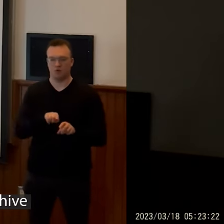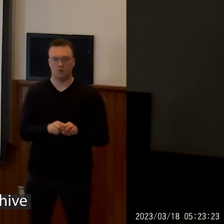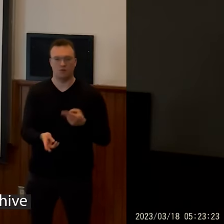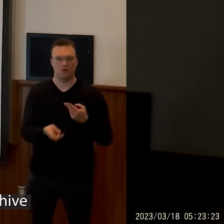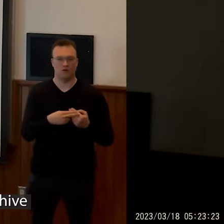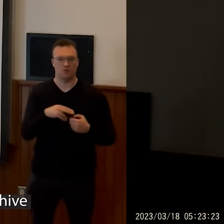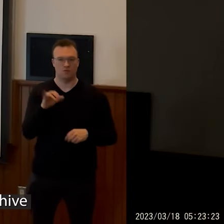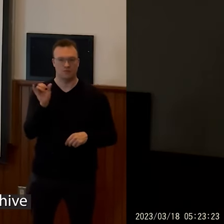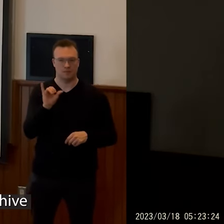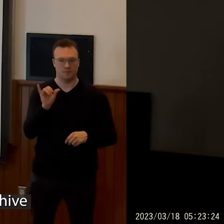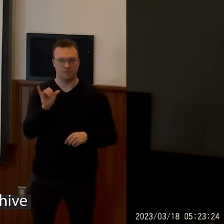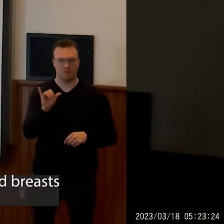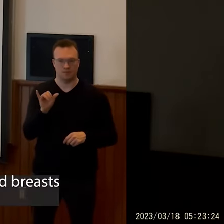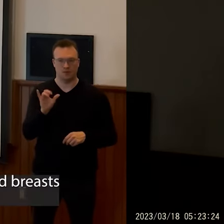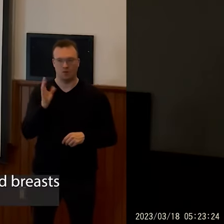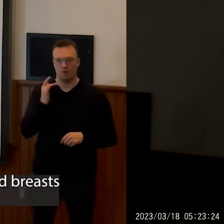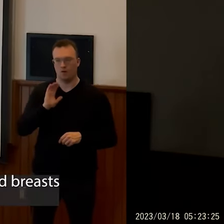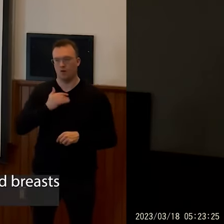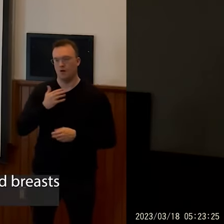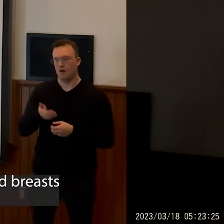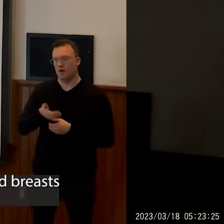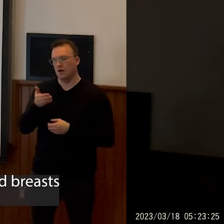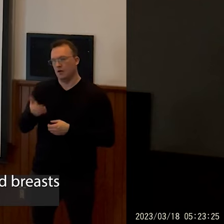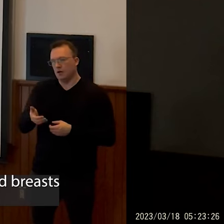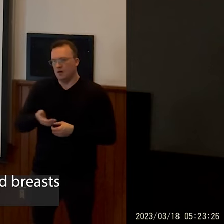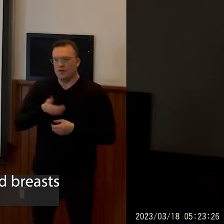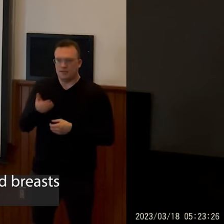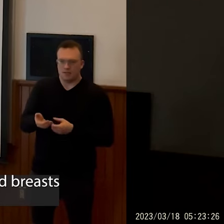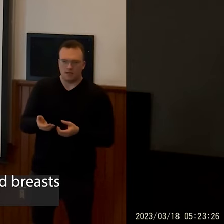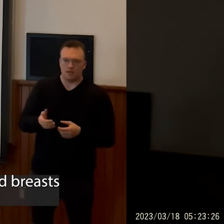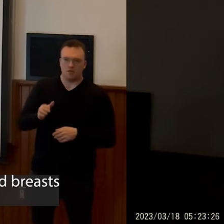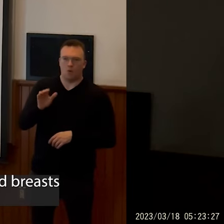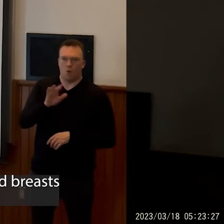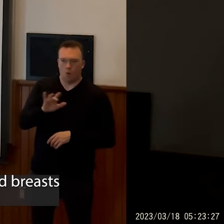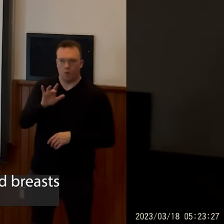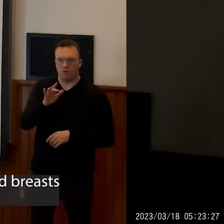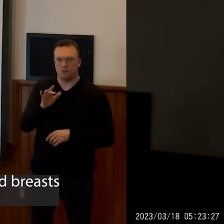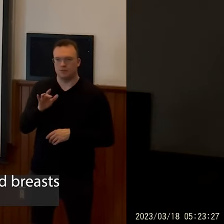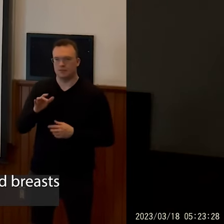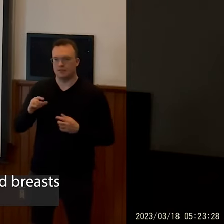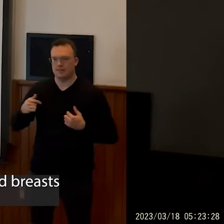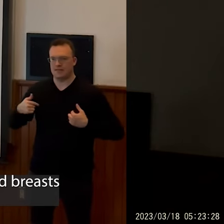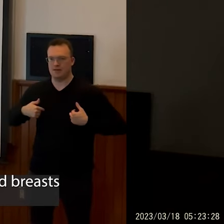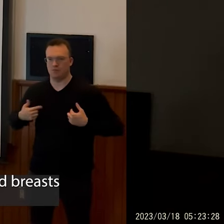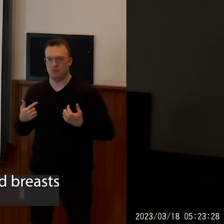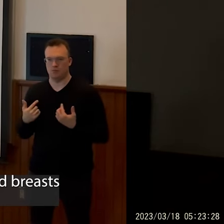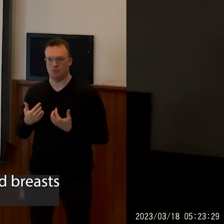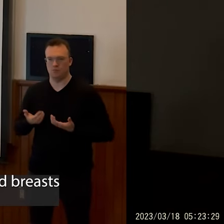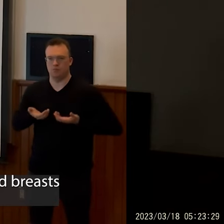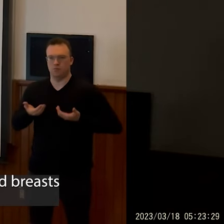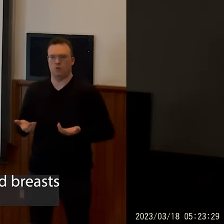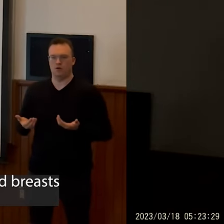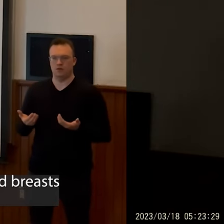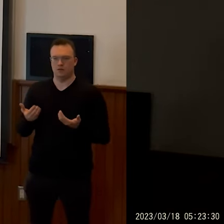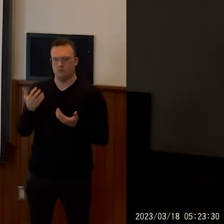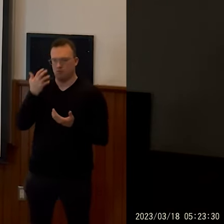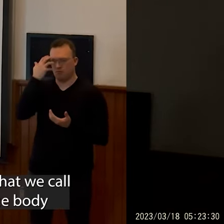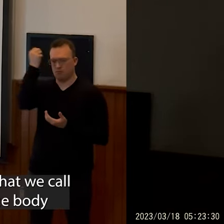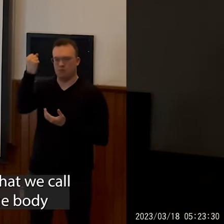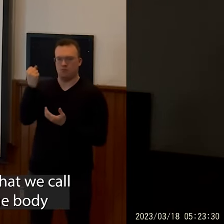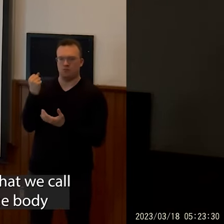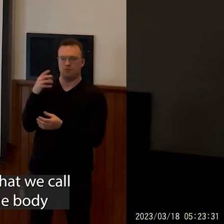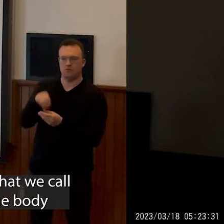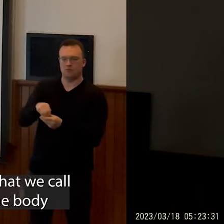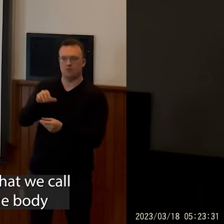is because then our dicks and dicks and holes, nipples and breasts also hold memories. And that means that we are the need to also